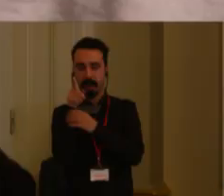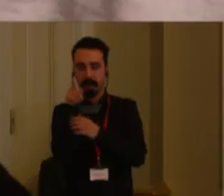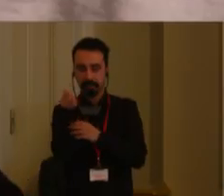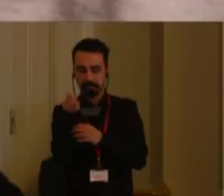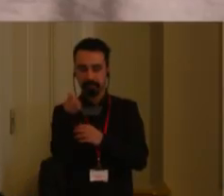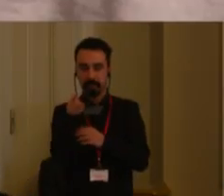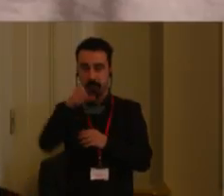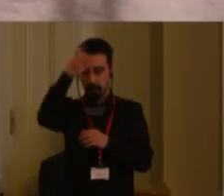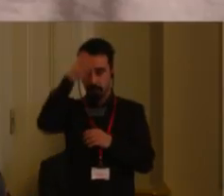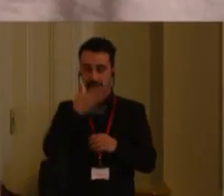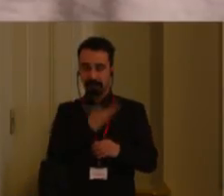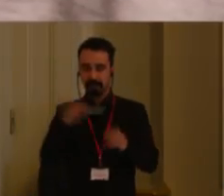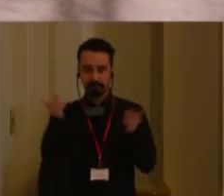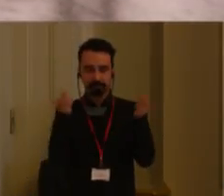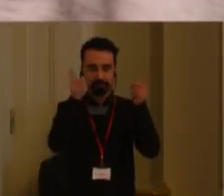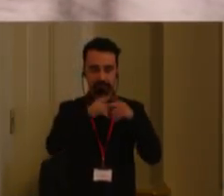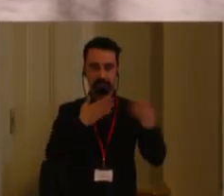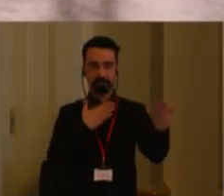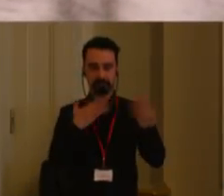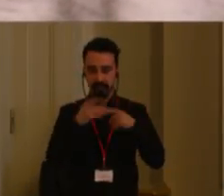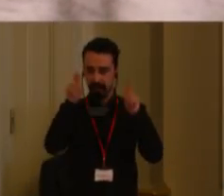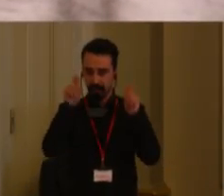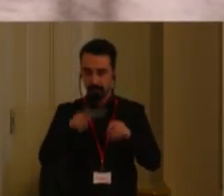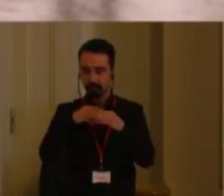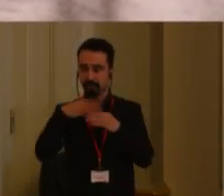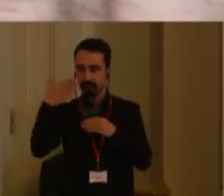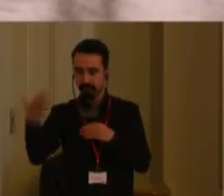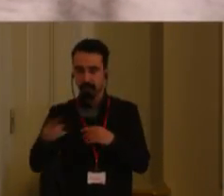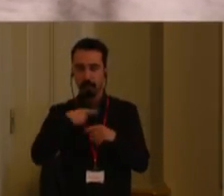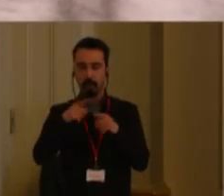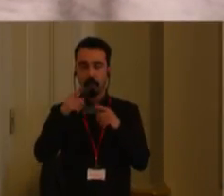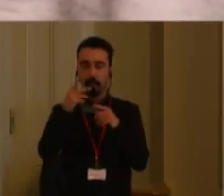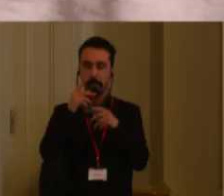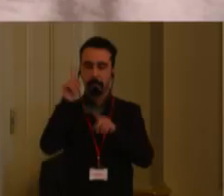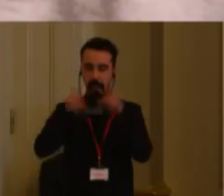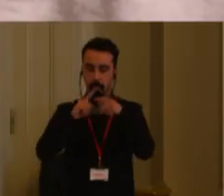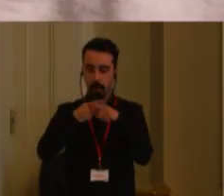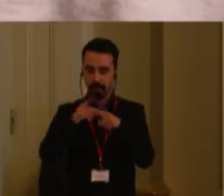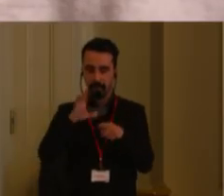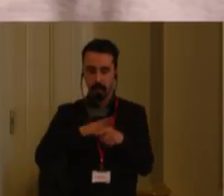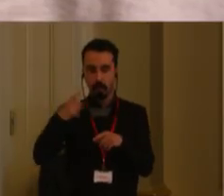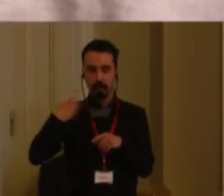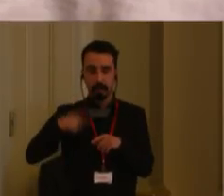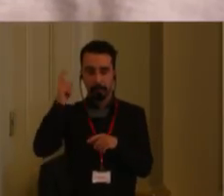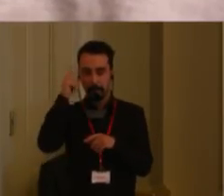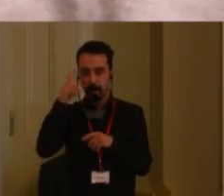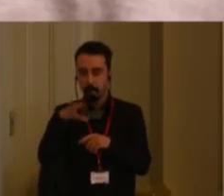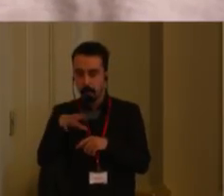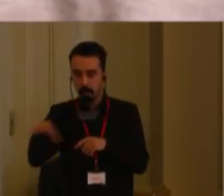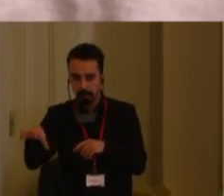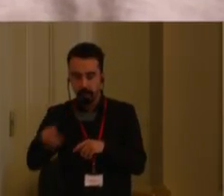More recent partnerships include over 100 bilateral science partnerships between UK and